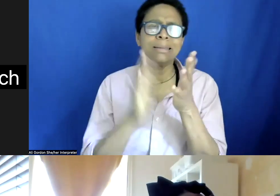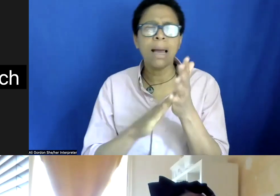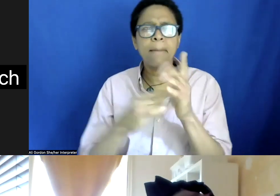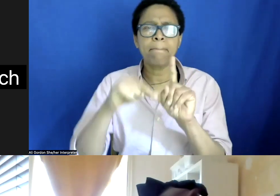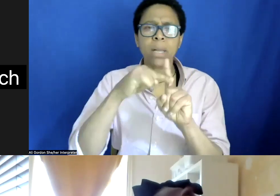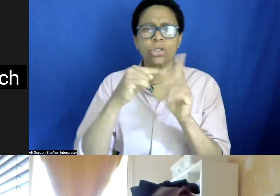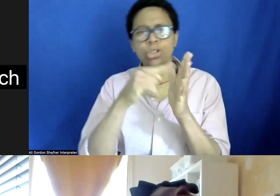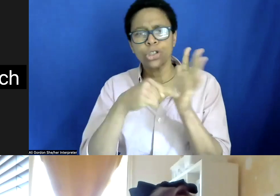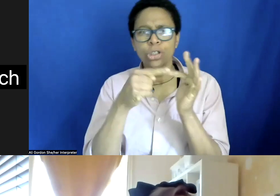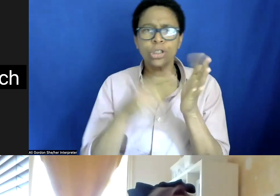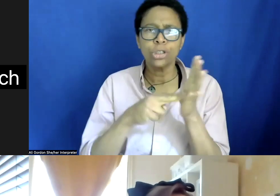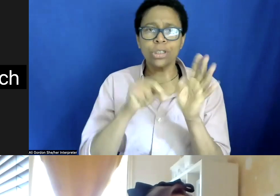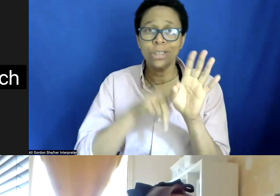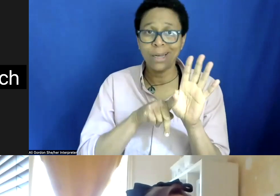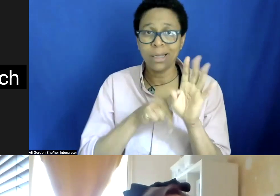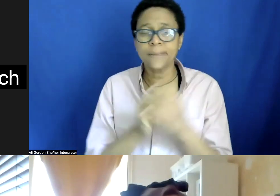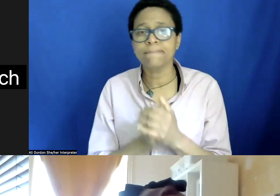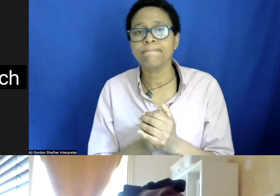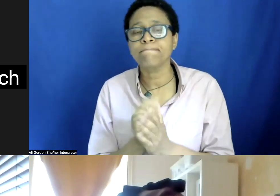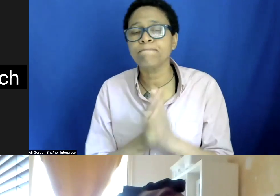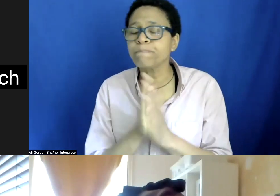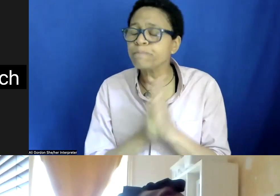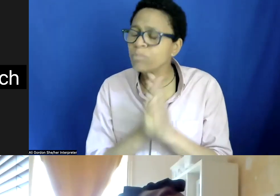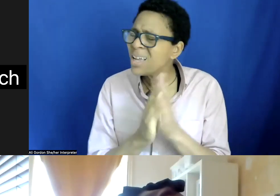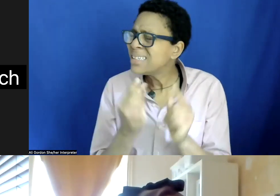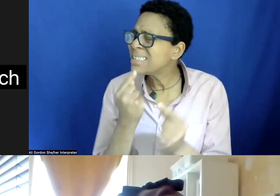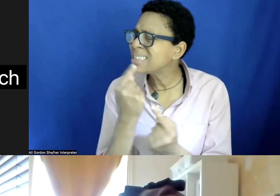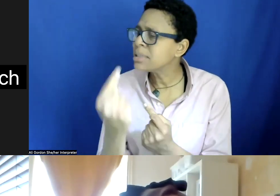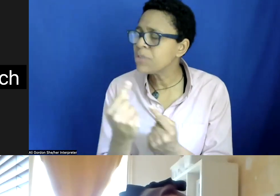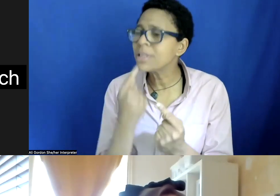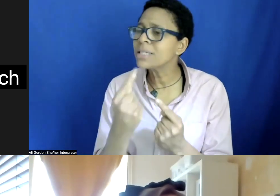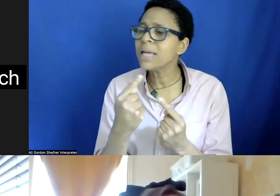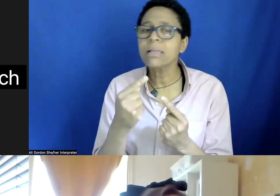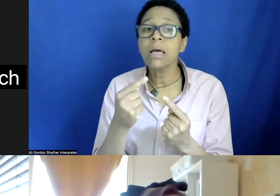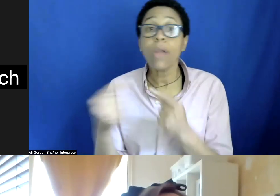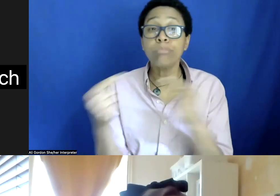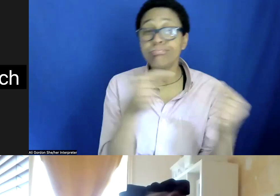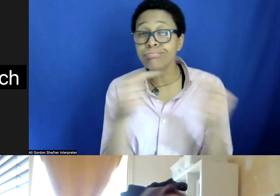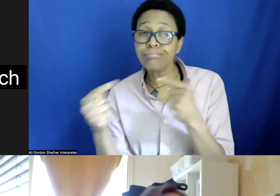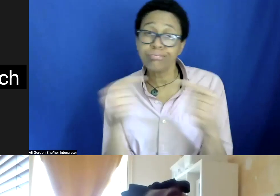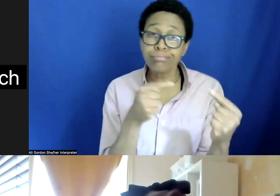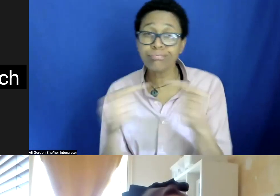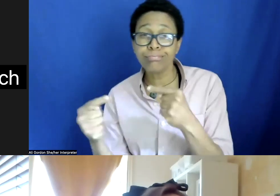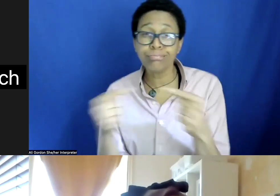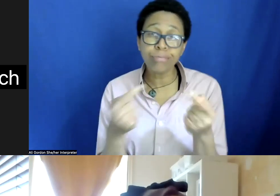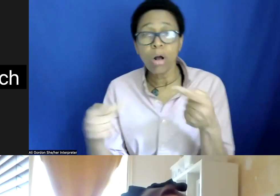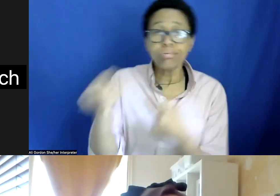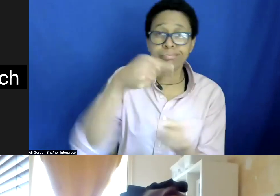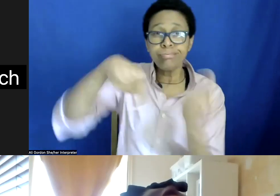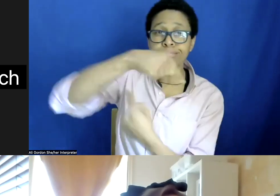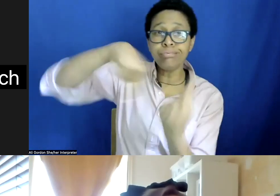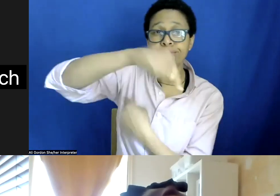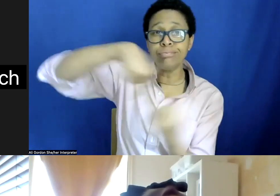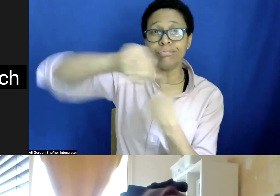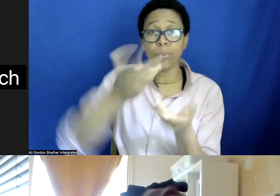Samantha and Jenny. Yeah, said about going round in circles, and I did a